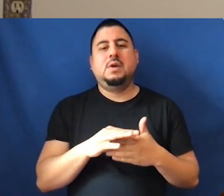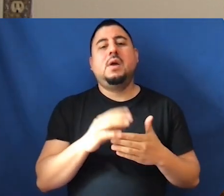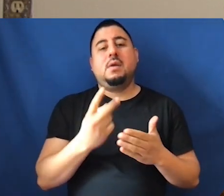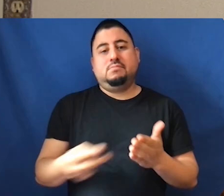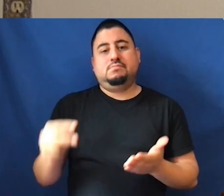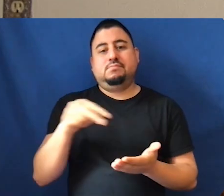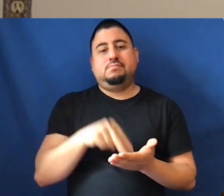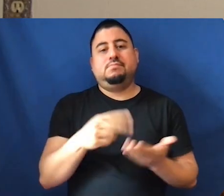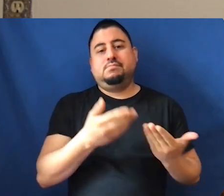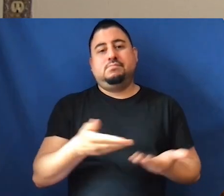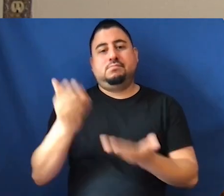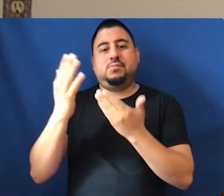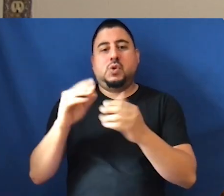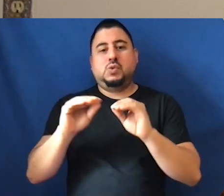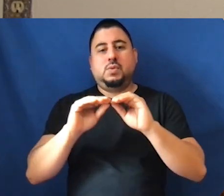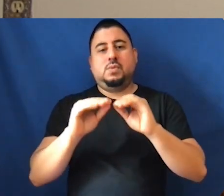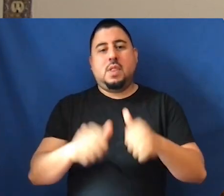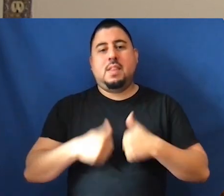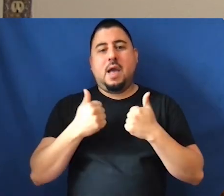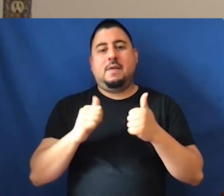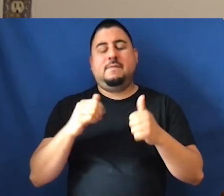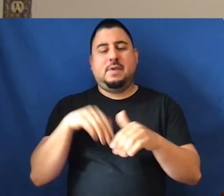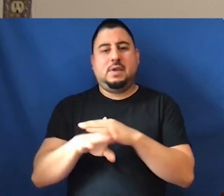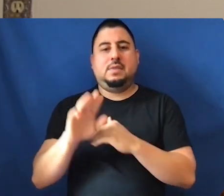to life in the Spirit.